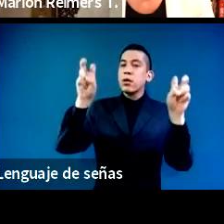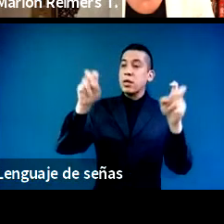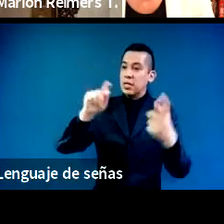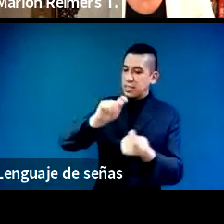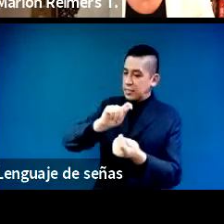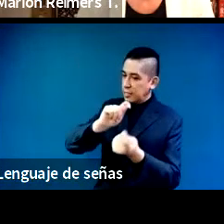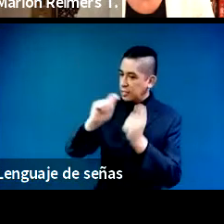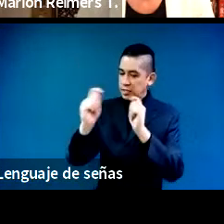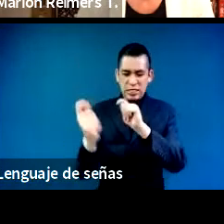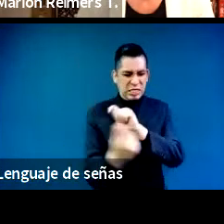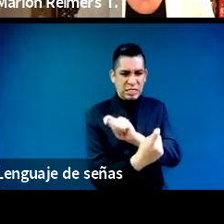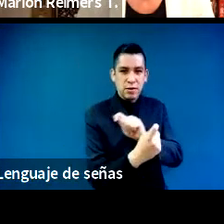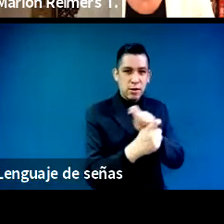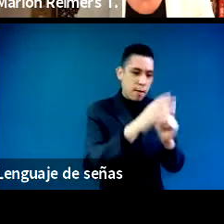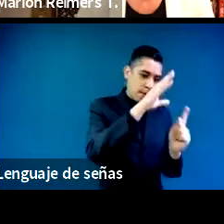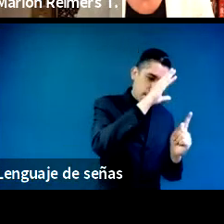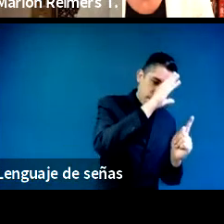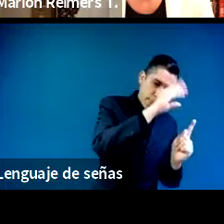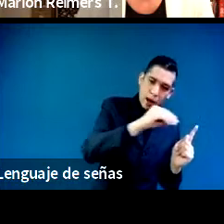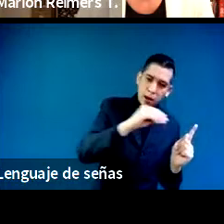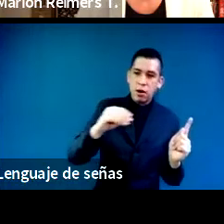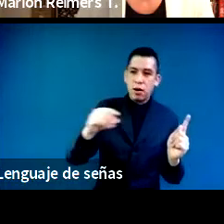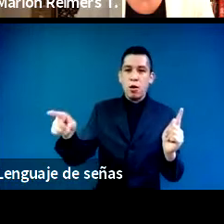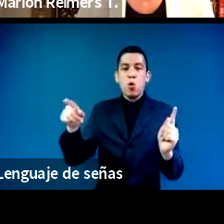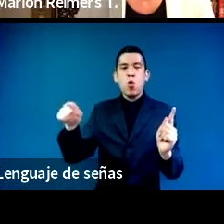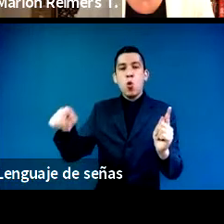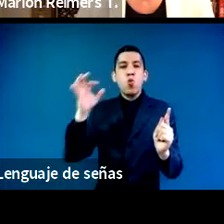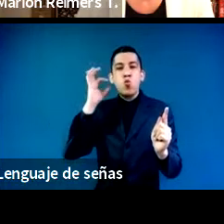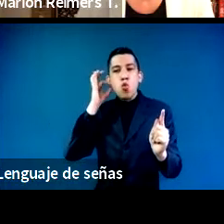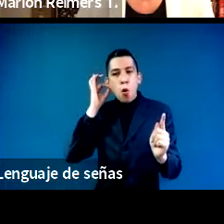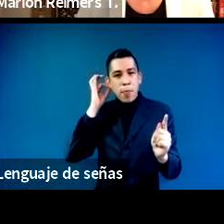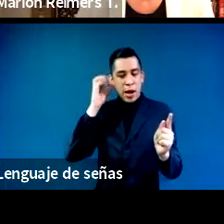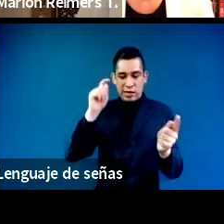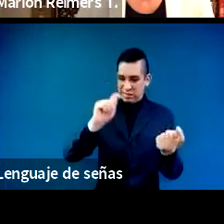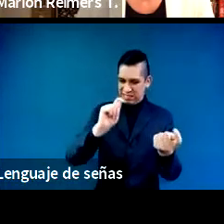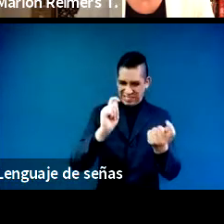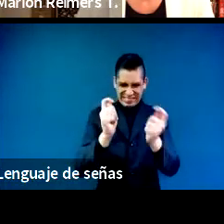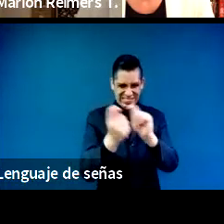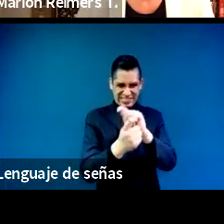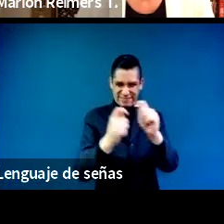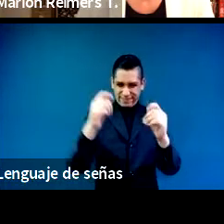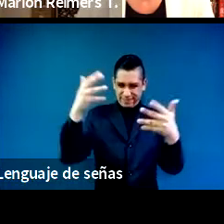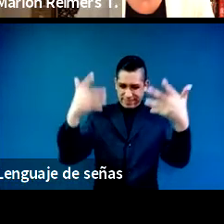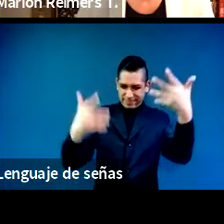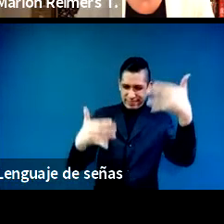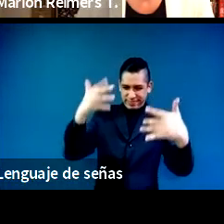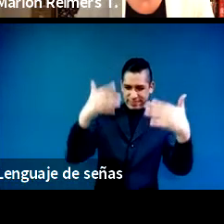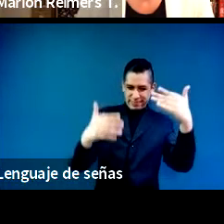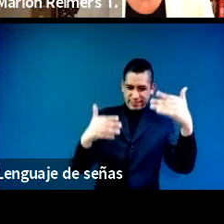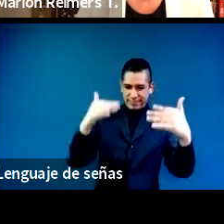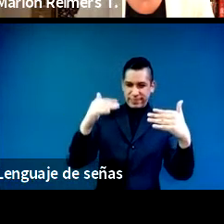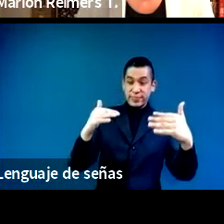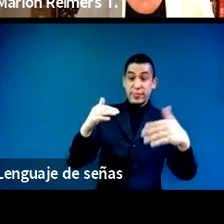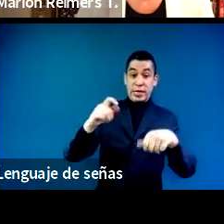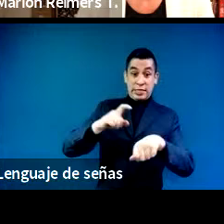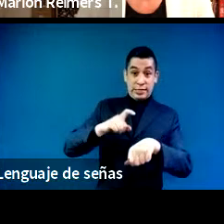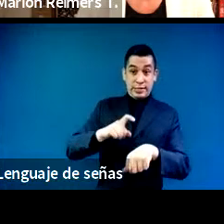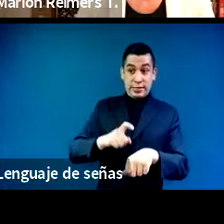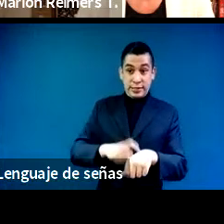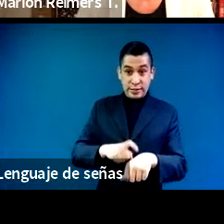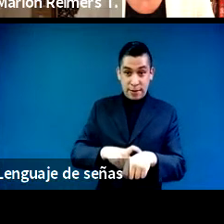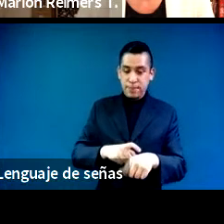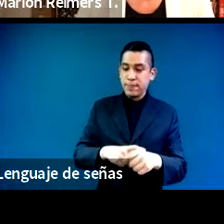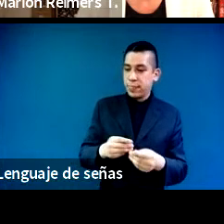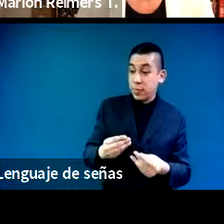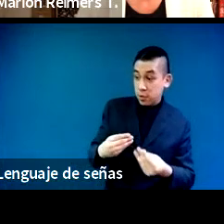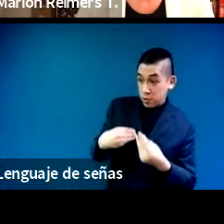set period of time. We're doing that for what we can control, and I'll come back to that in a moment. But what we're doing with